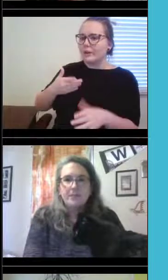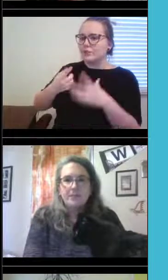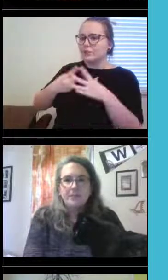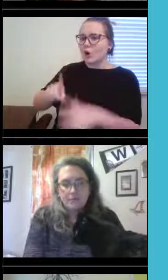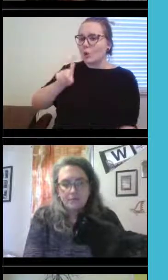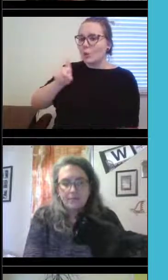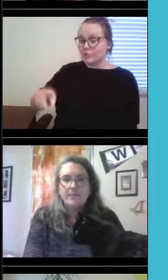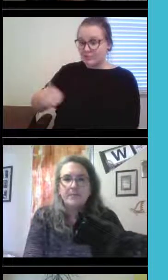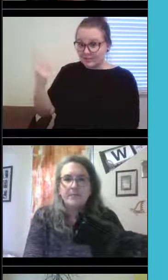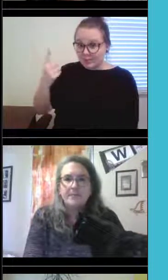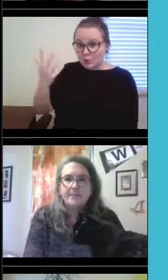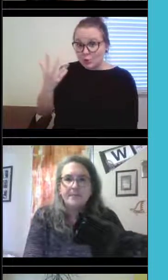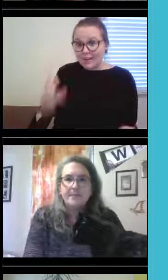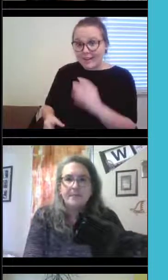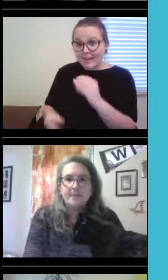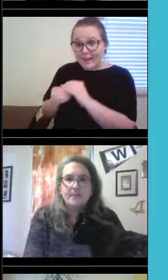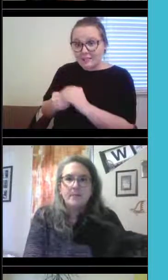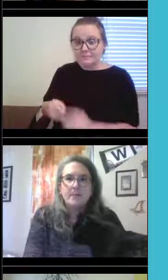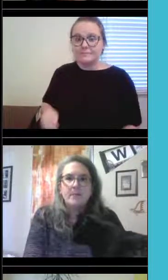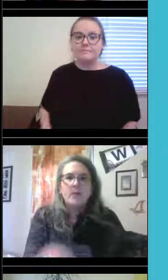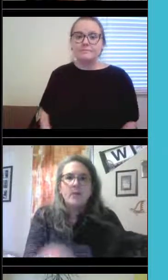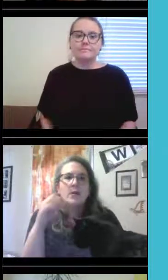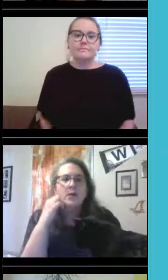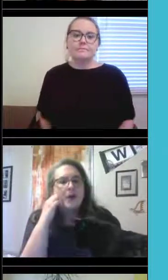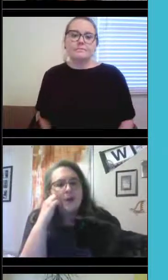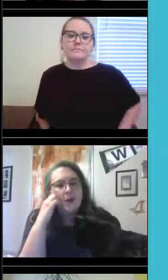you would like to add?